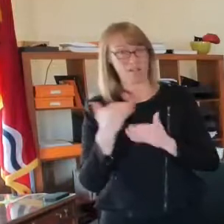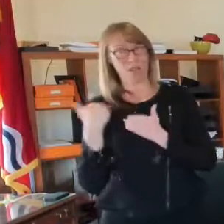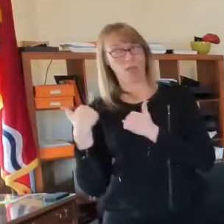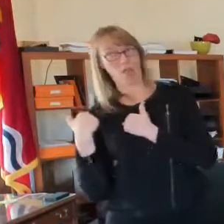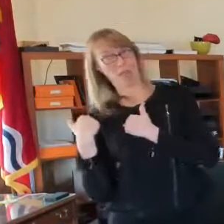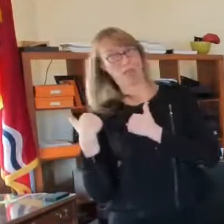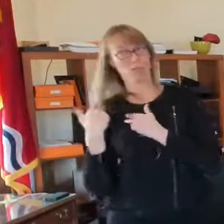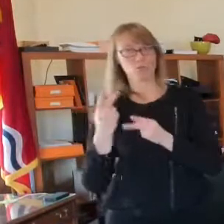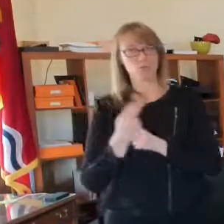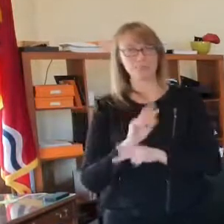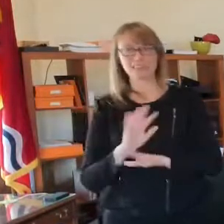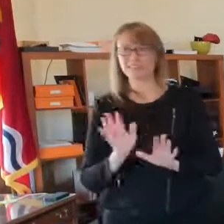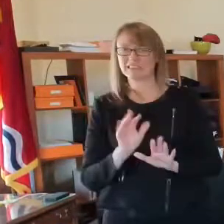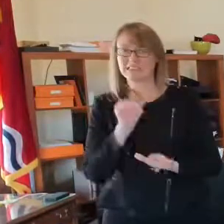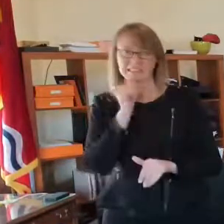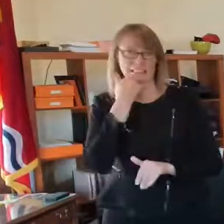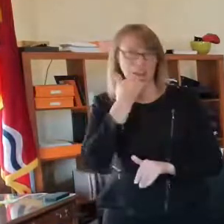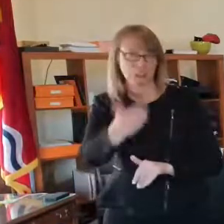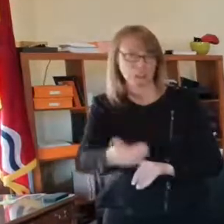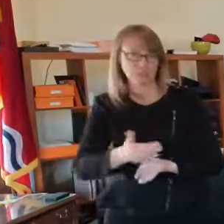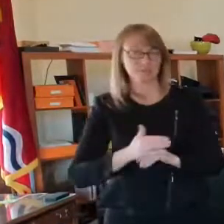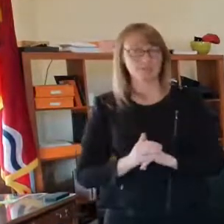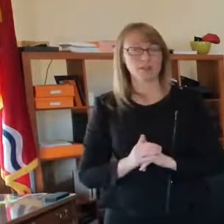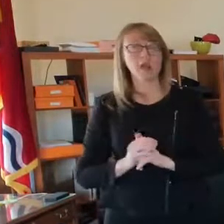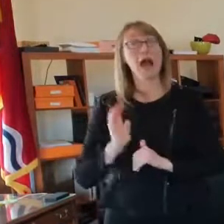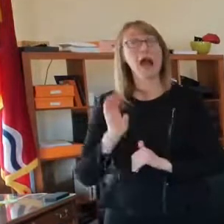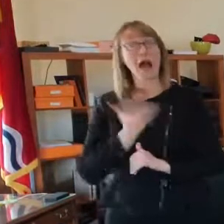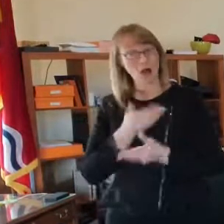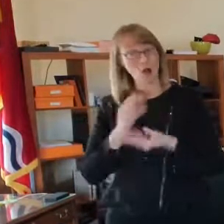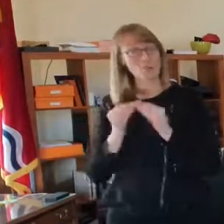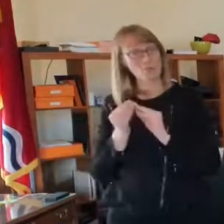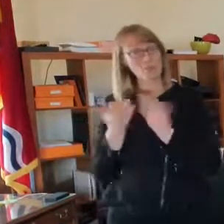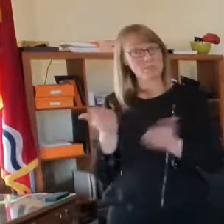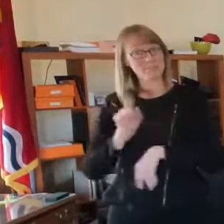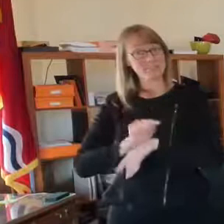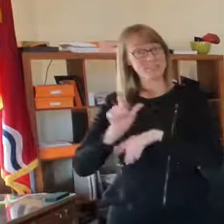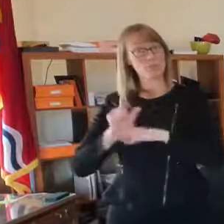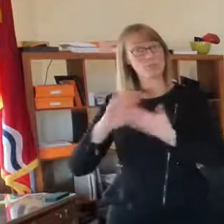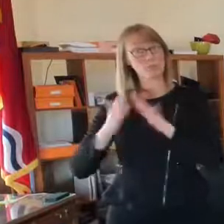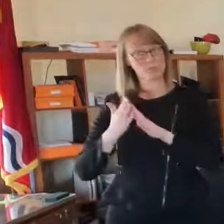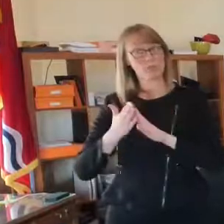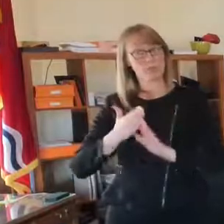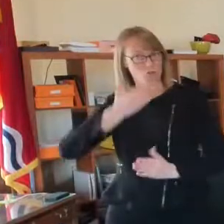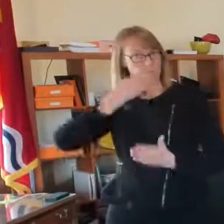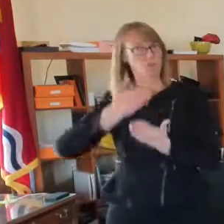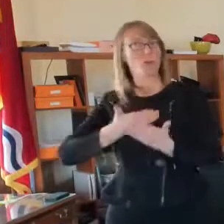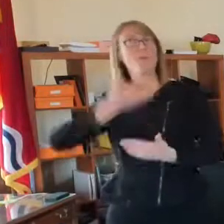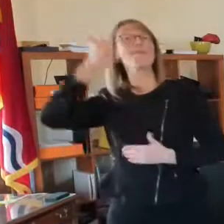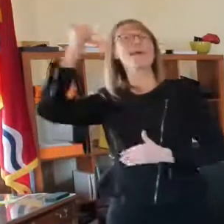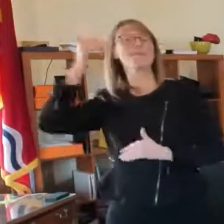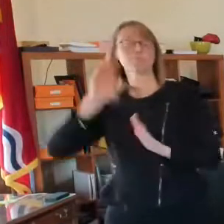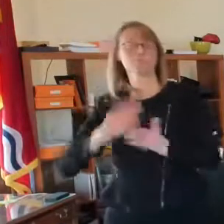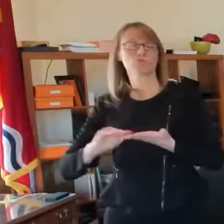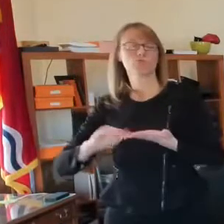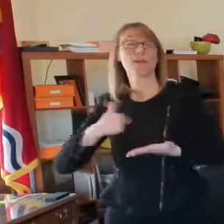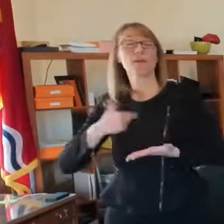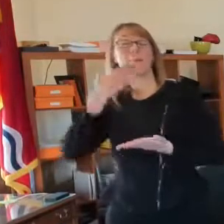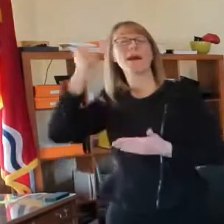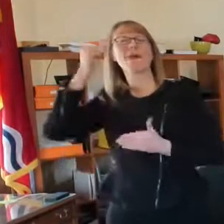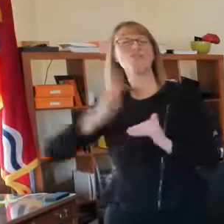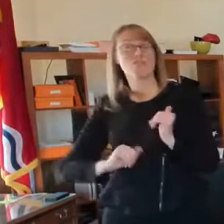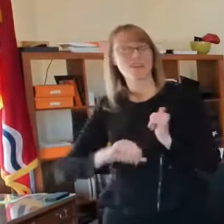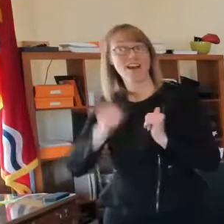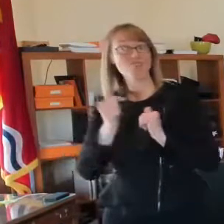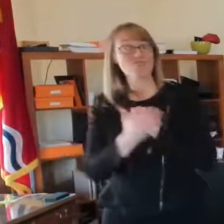better than anybody's numbers in the region. They're still not good enough, but when you're 50% less than